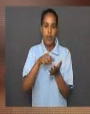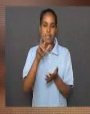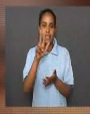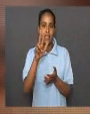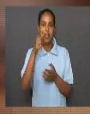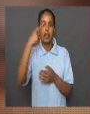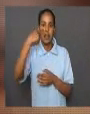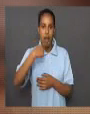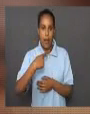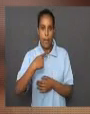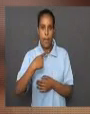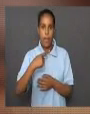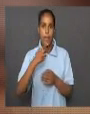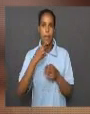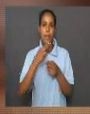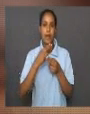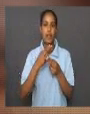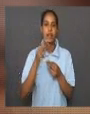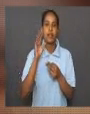12.3 grams by